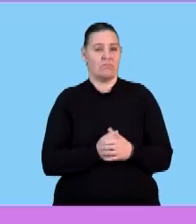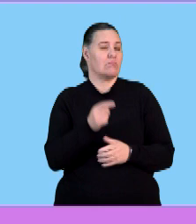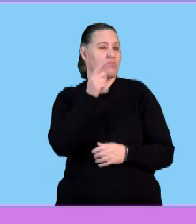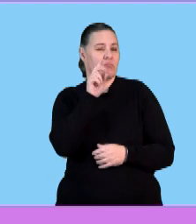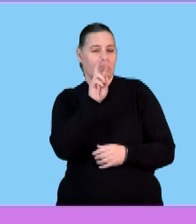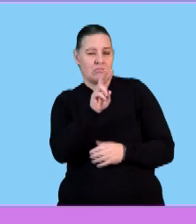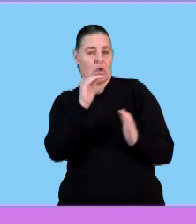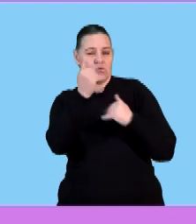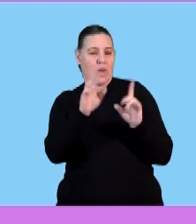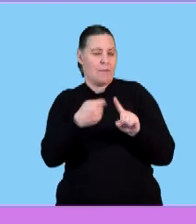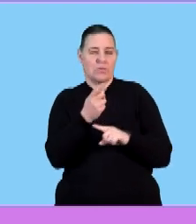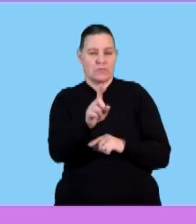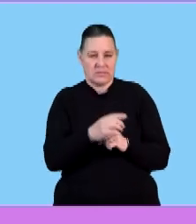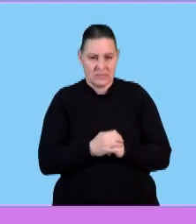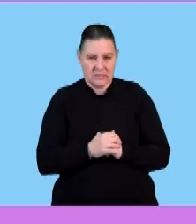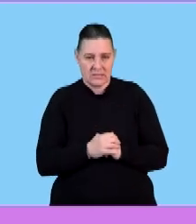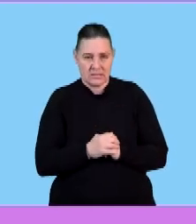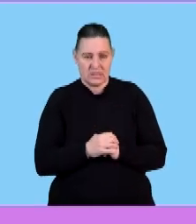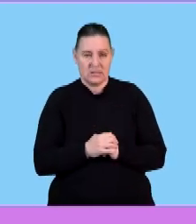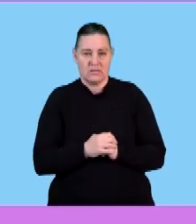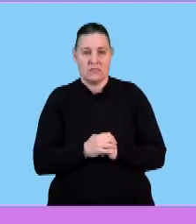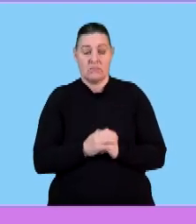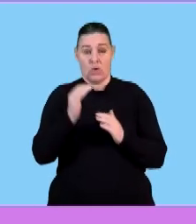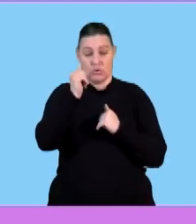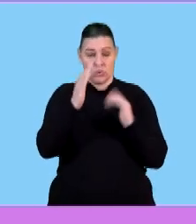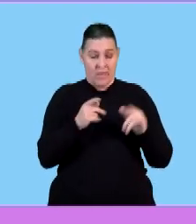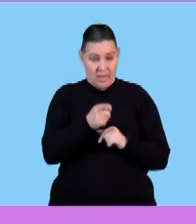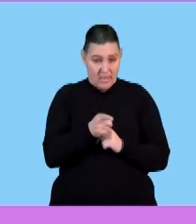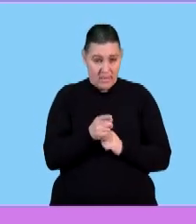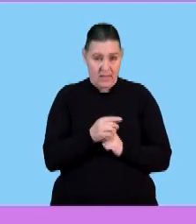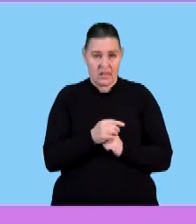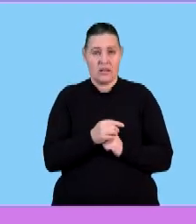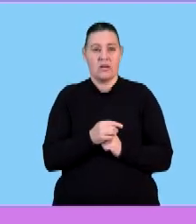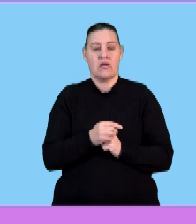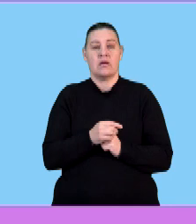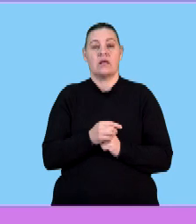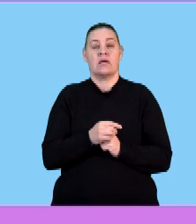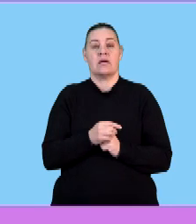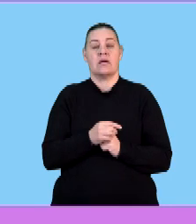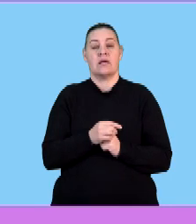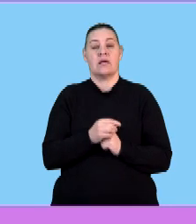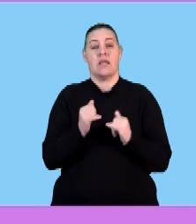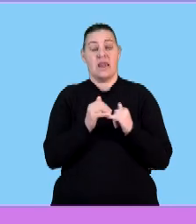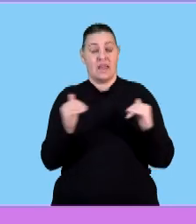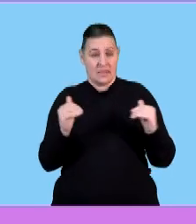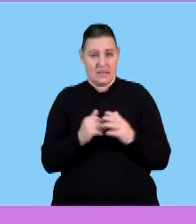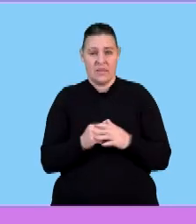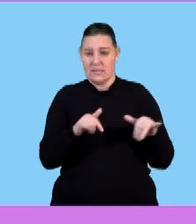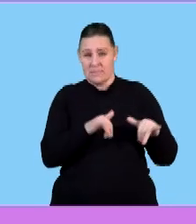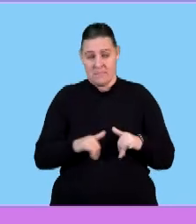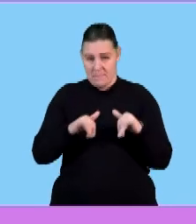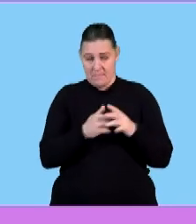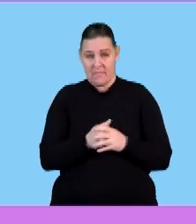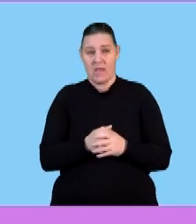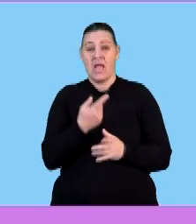Let's see what squares are all about. So, with the square, remember the length of a square or the lengths of the square are